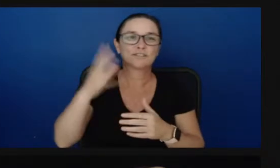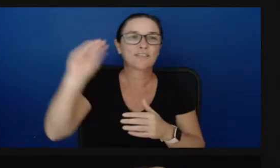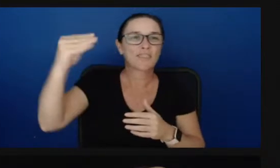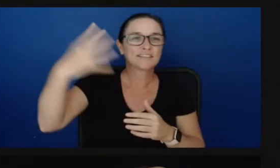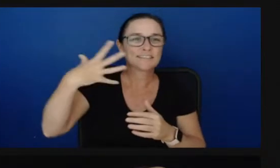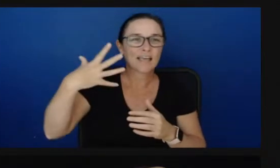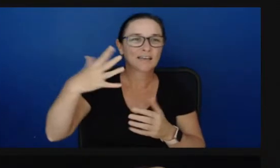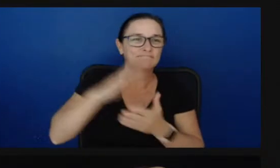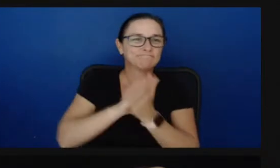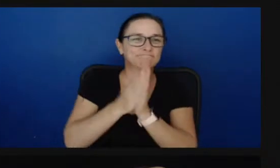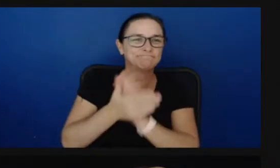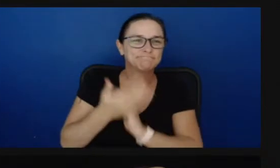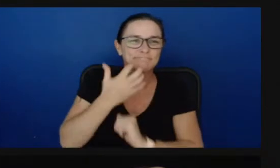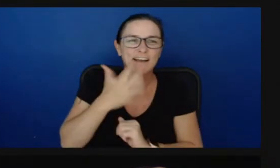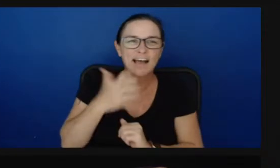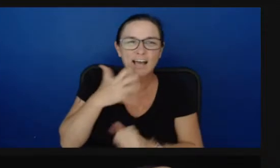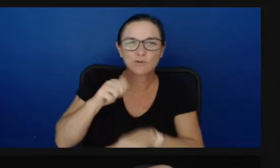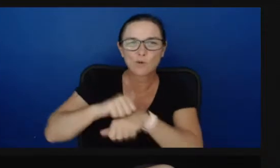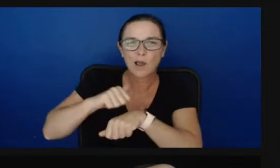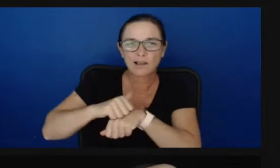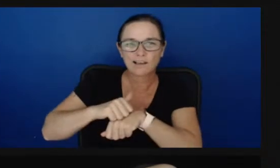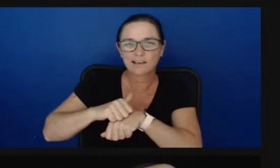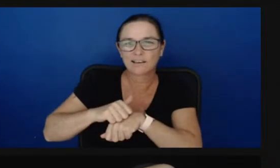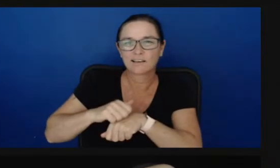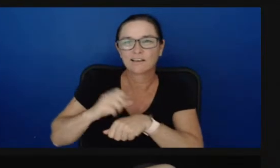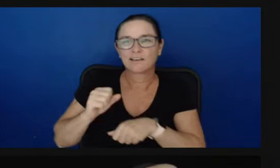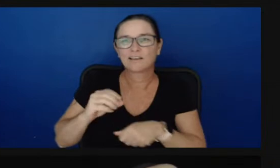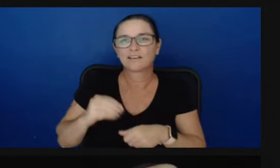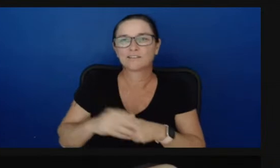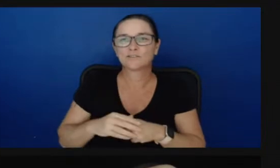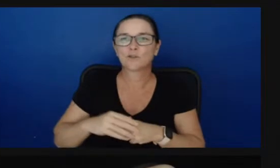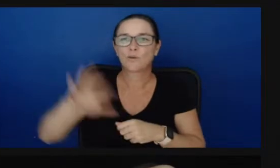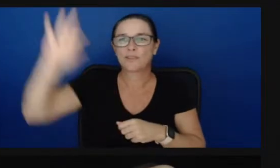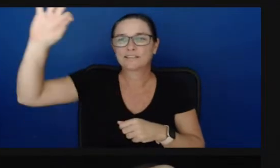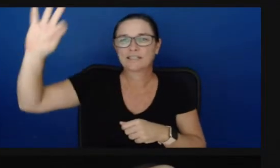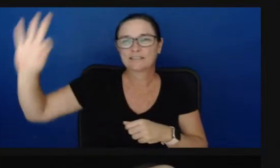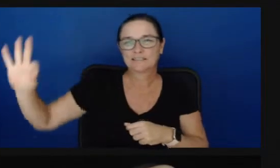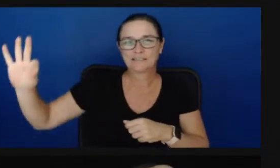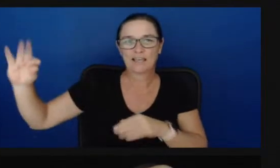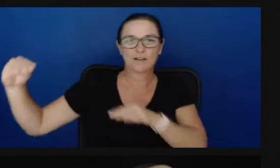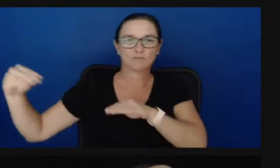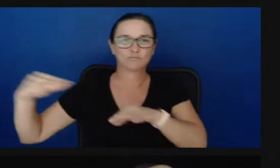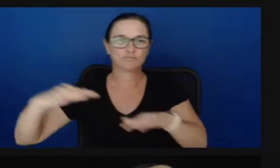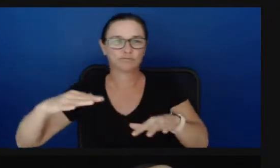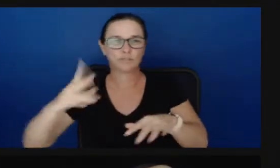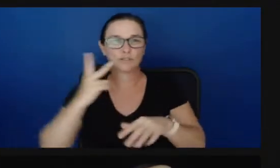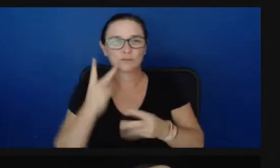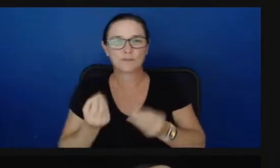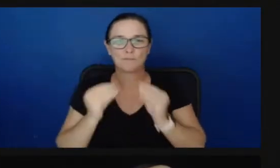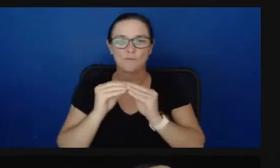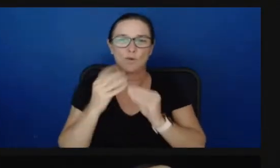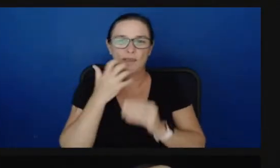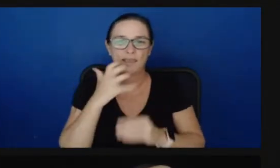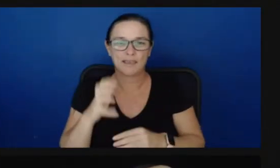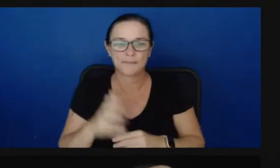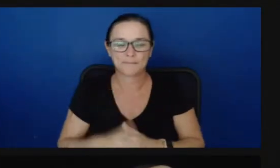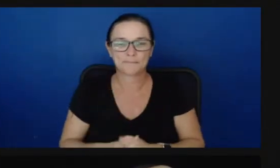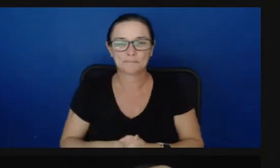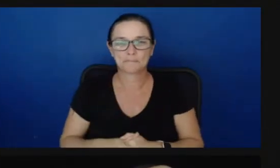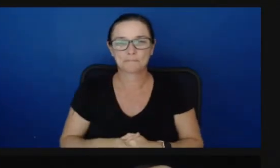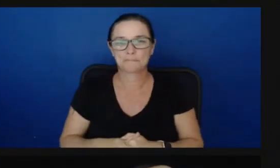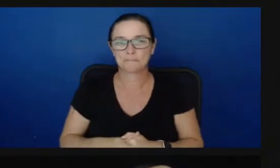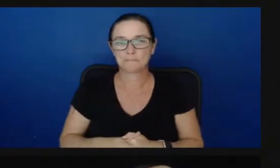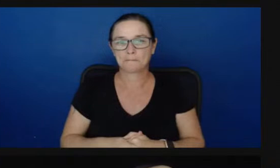sun has been shining recently, it's setting over there, it's shining this way, you're going to see more heat. And the scale is important